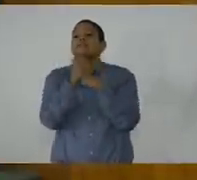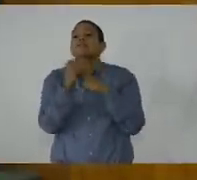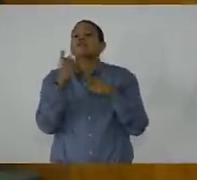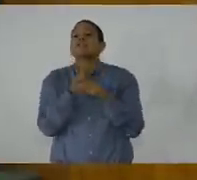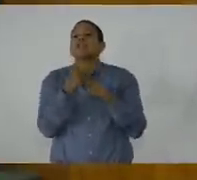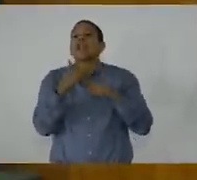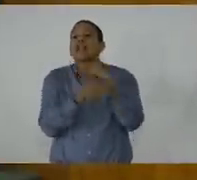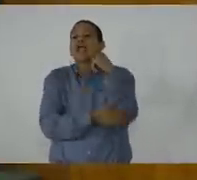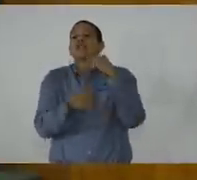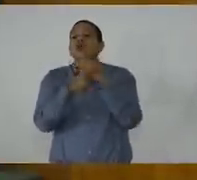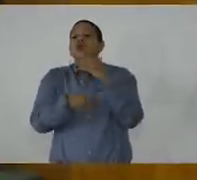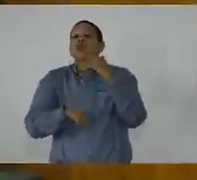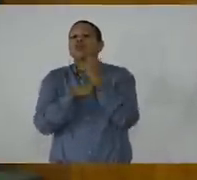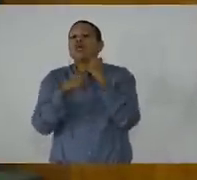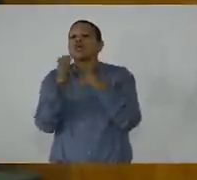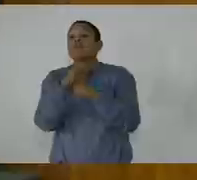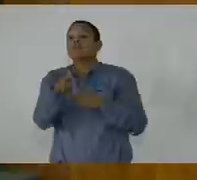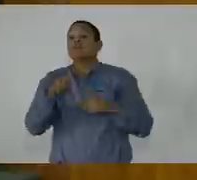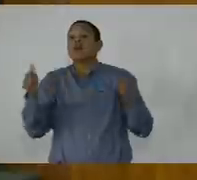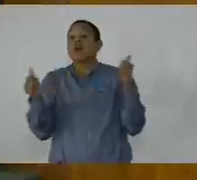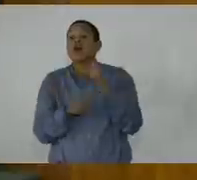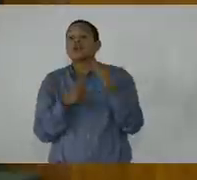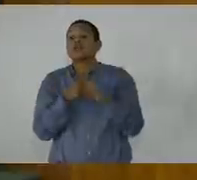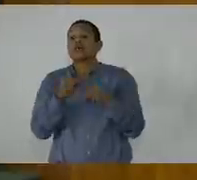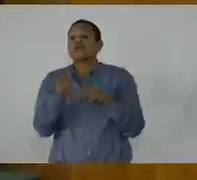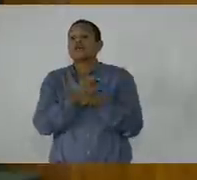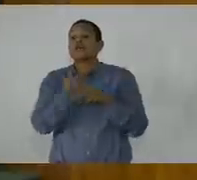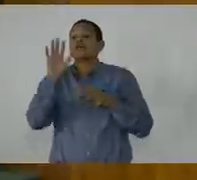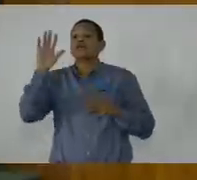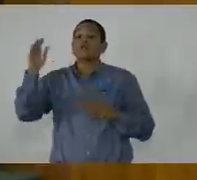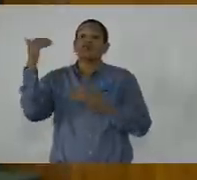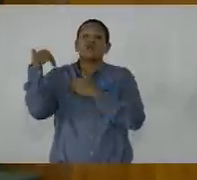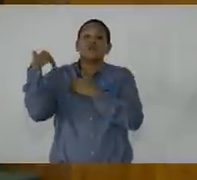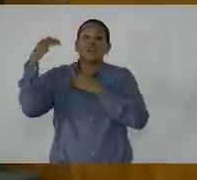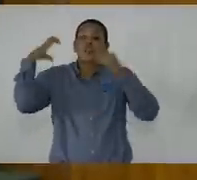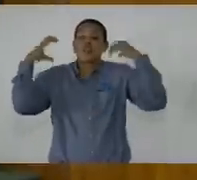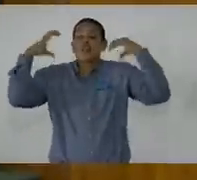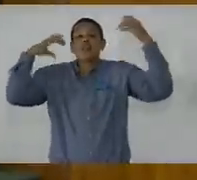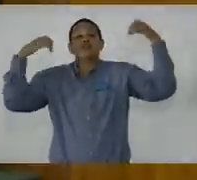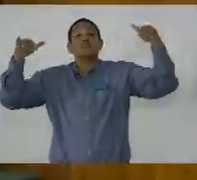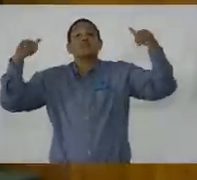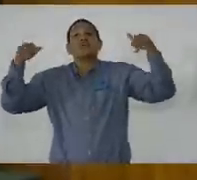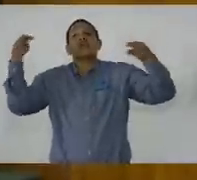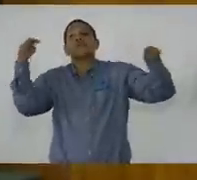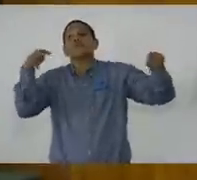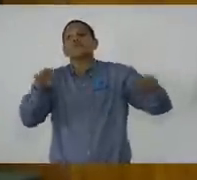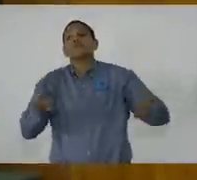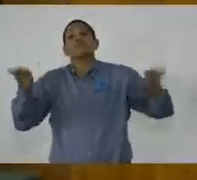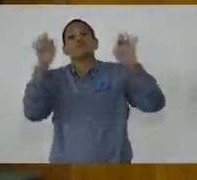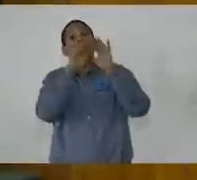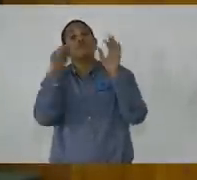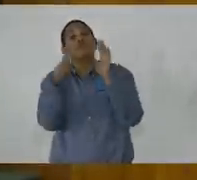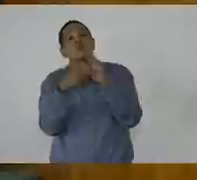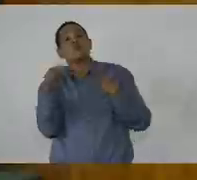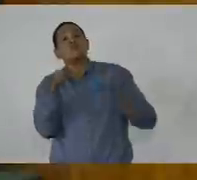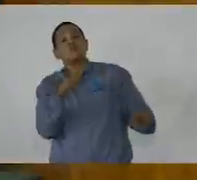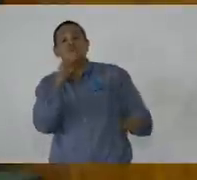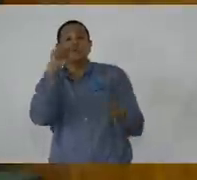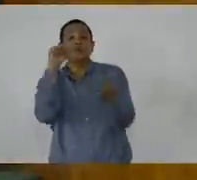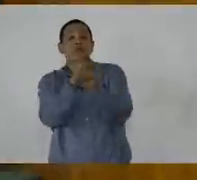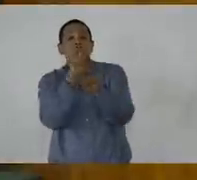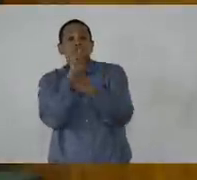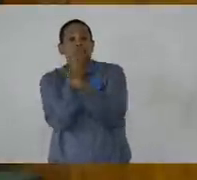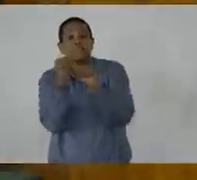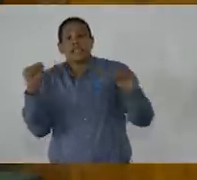national quality infrastructure under the Ministry's portfolio continues to play a critical role to ensure the